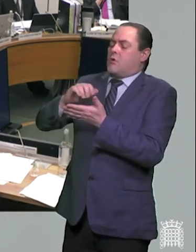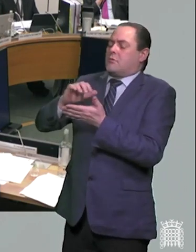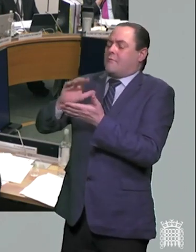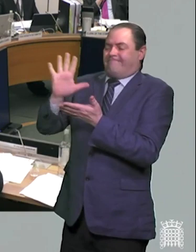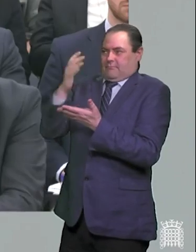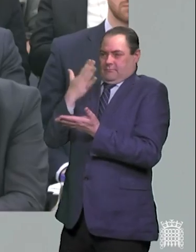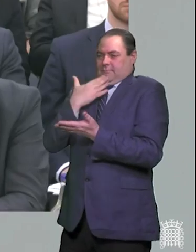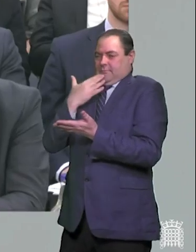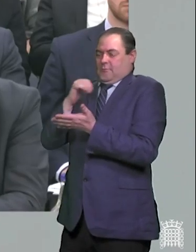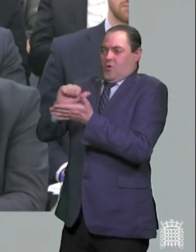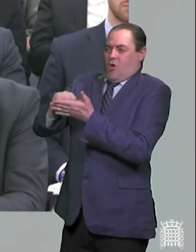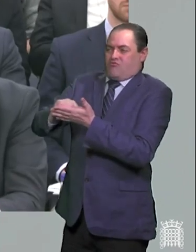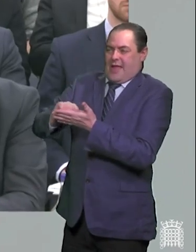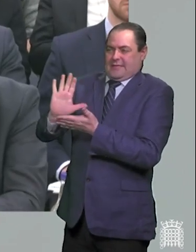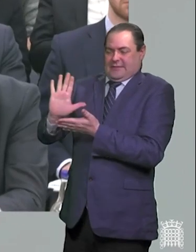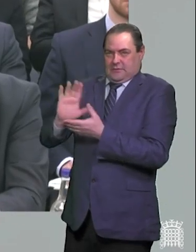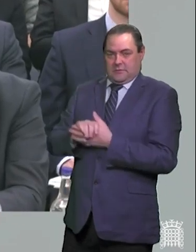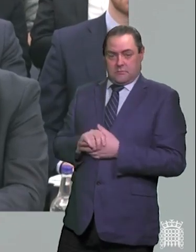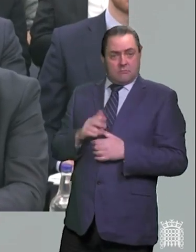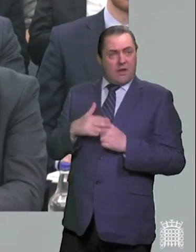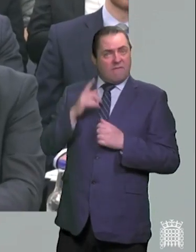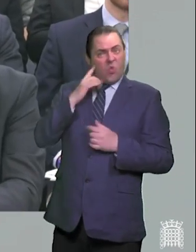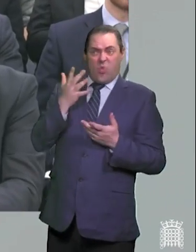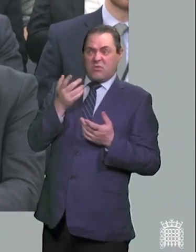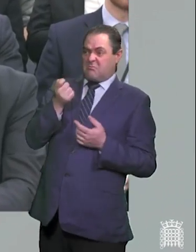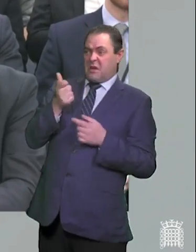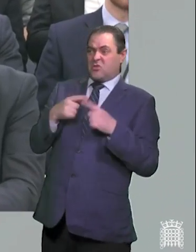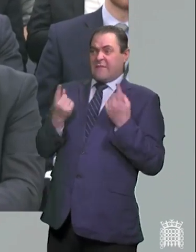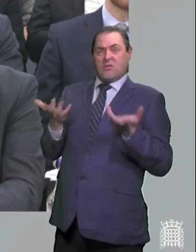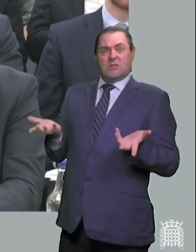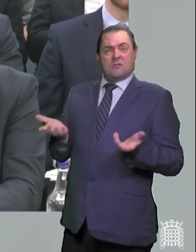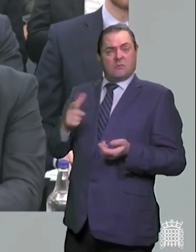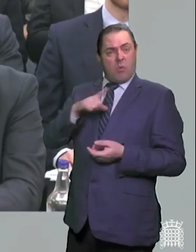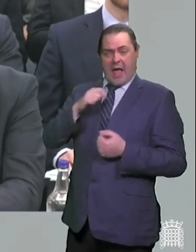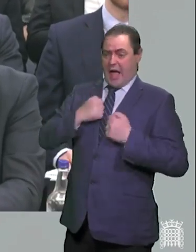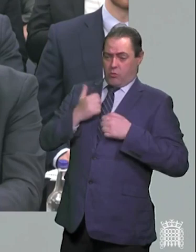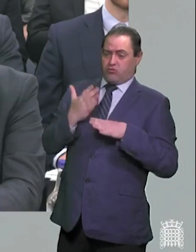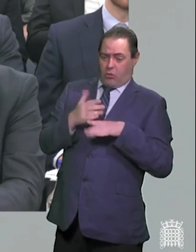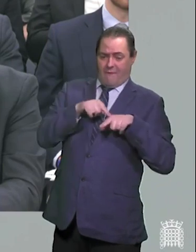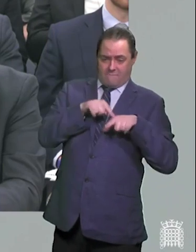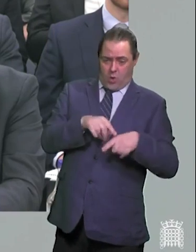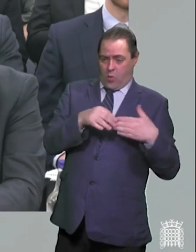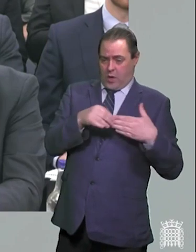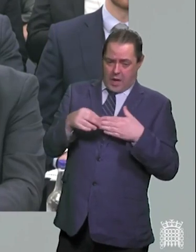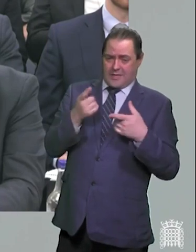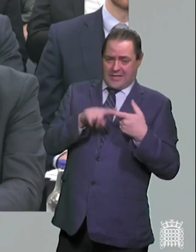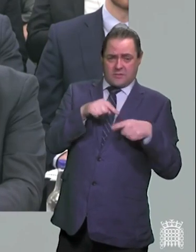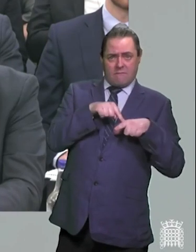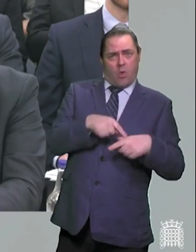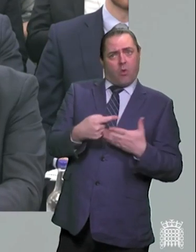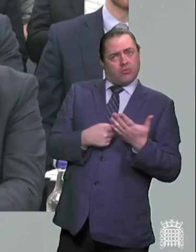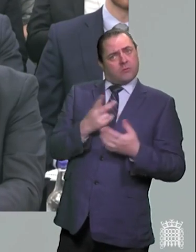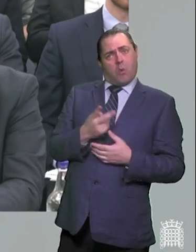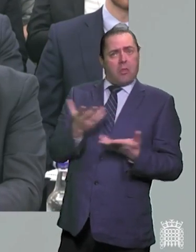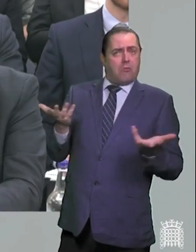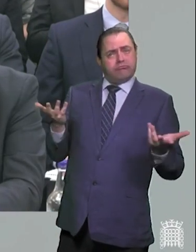Right. I didn't think there was any appreciable difference, because it was our job to follow the guidance as much as to follow the rules.